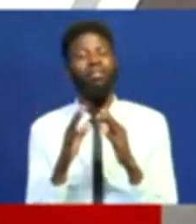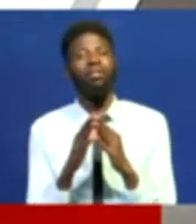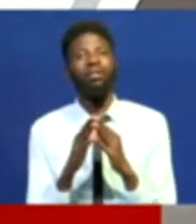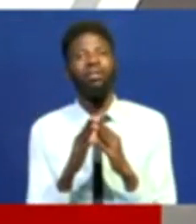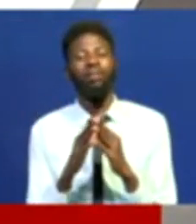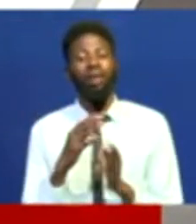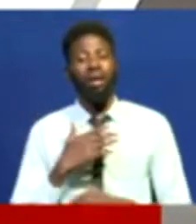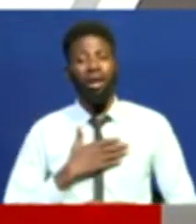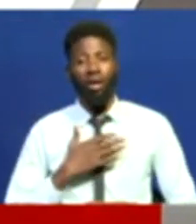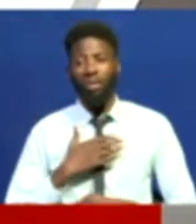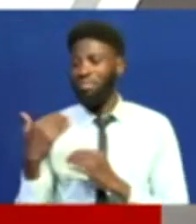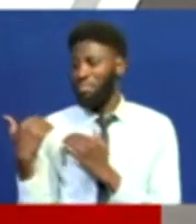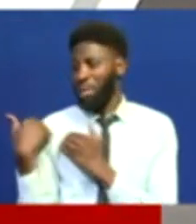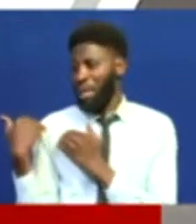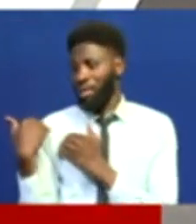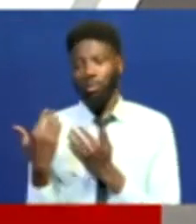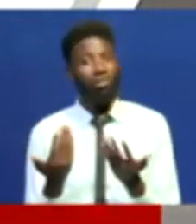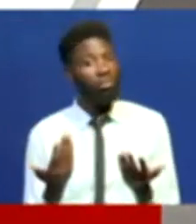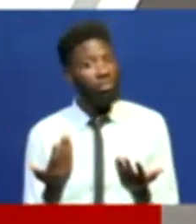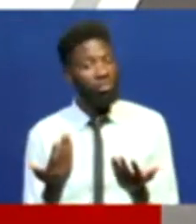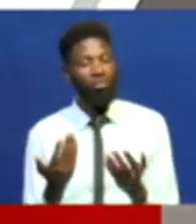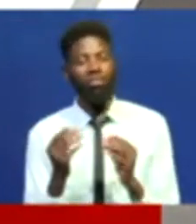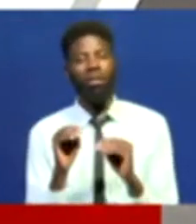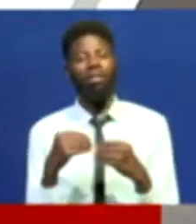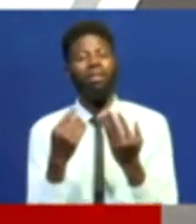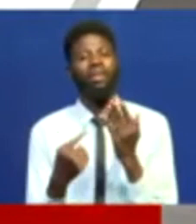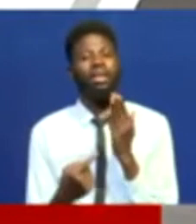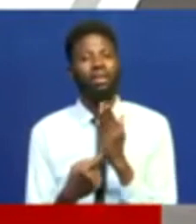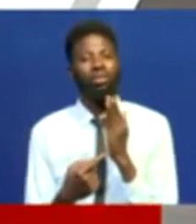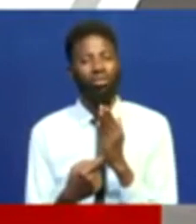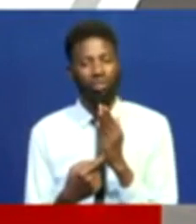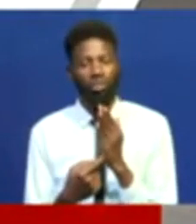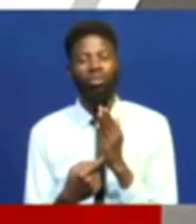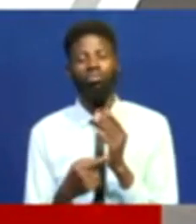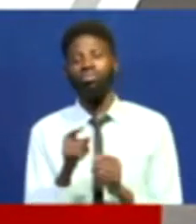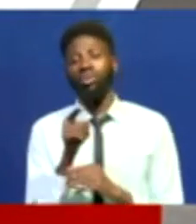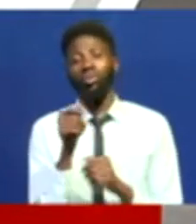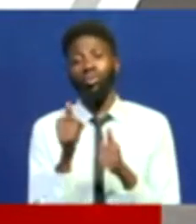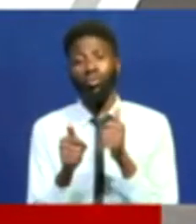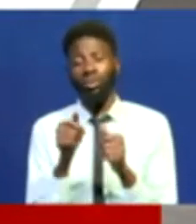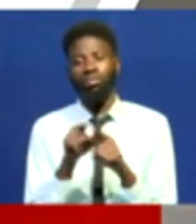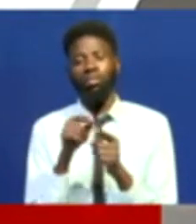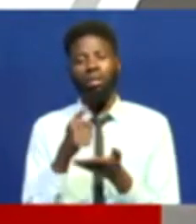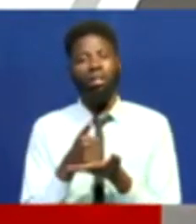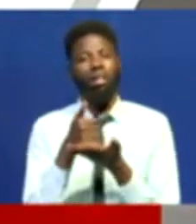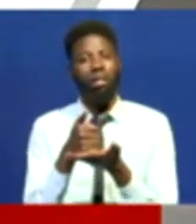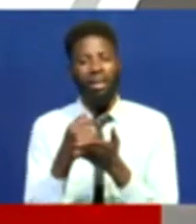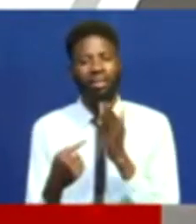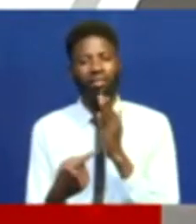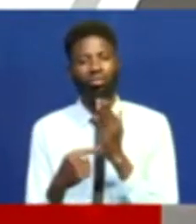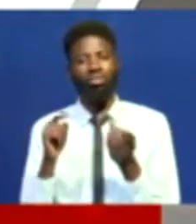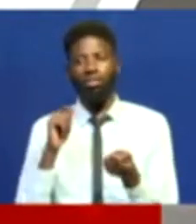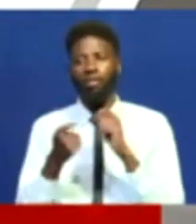our mandate is to provide digital technology that drives the digital transformation